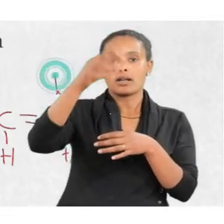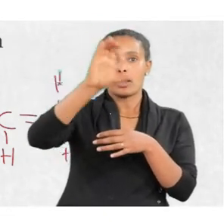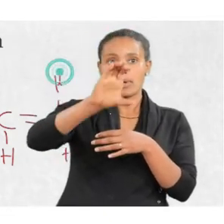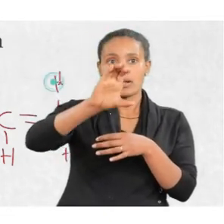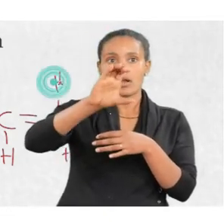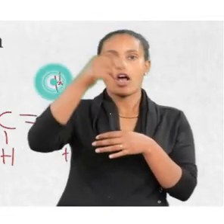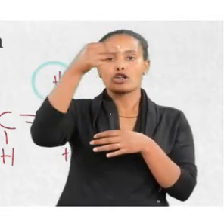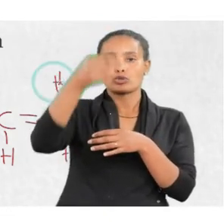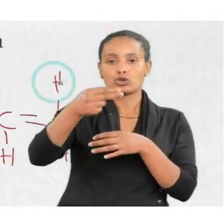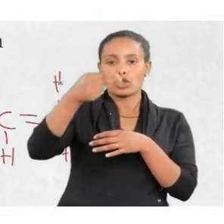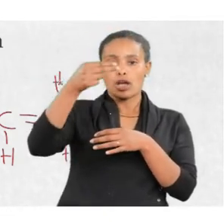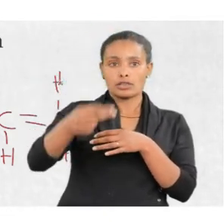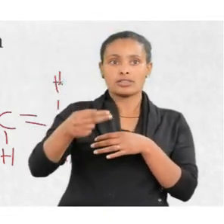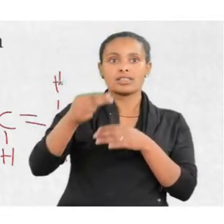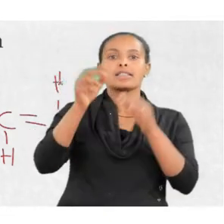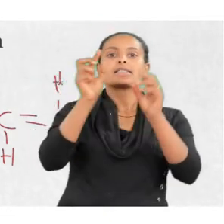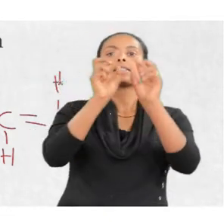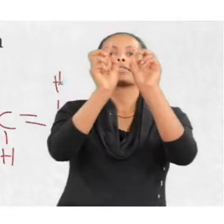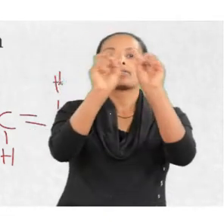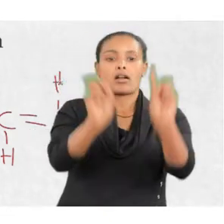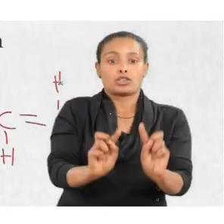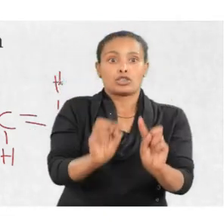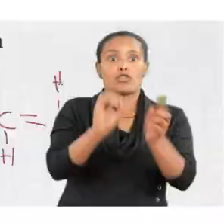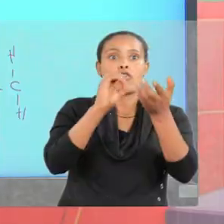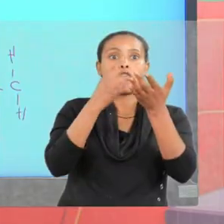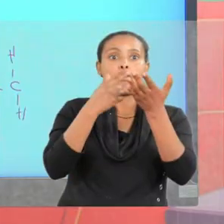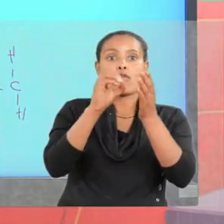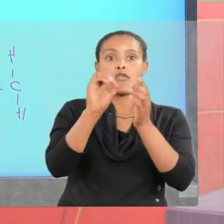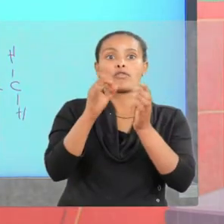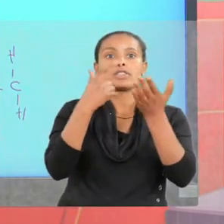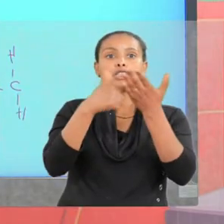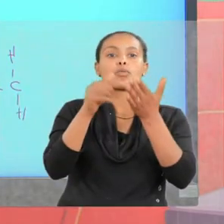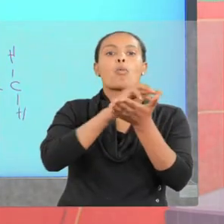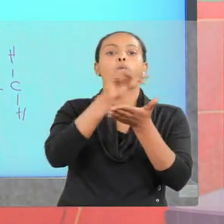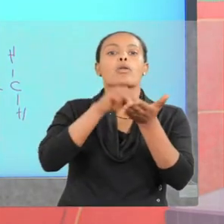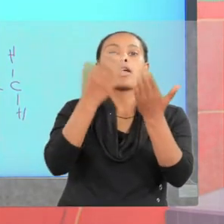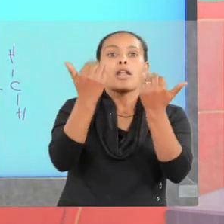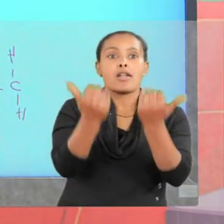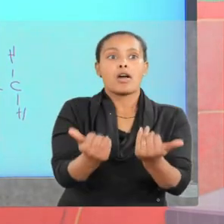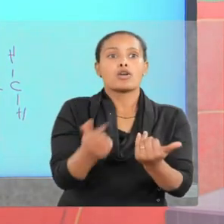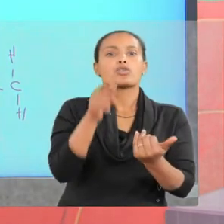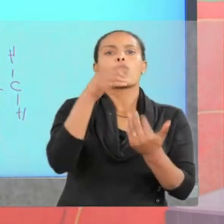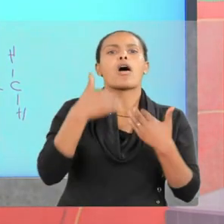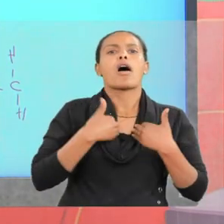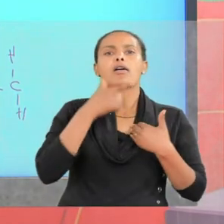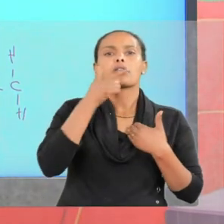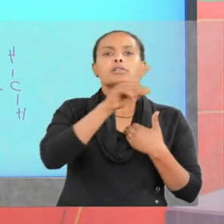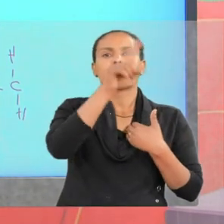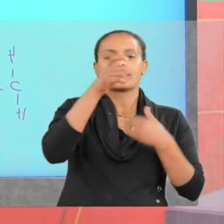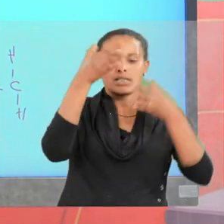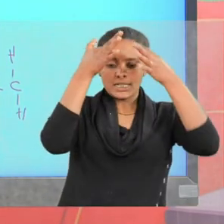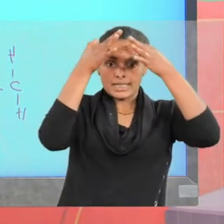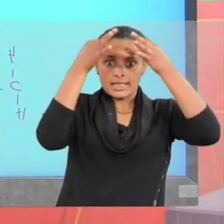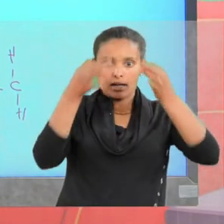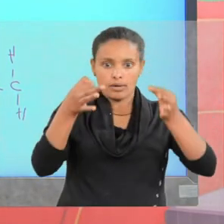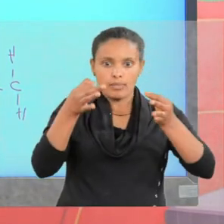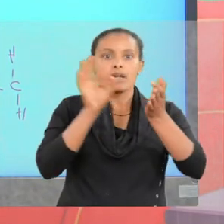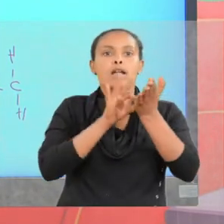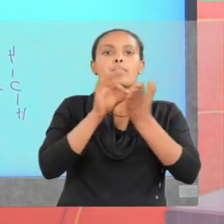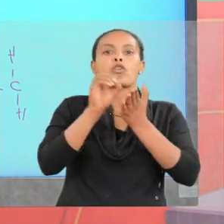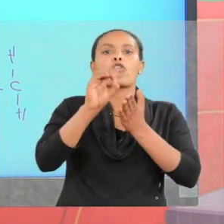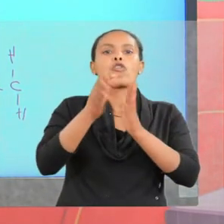hydrogen. This is the structure of this molecule. Now, you are asked to determine number